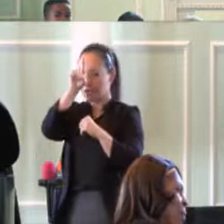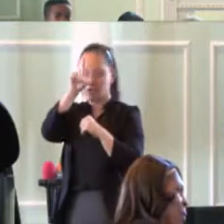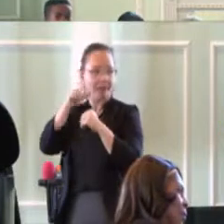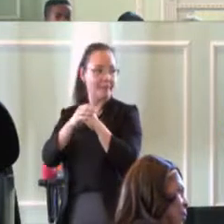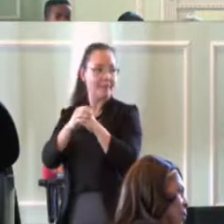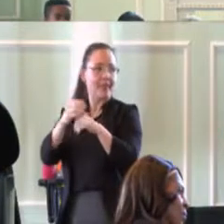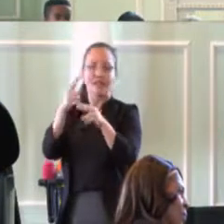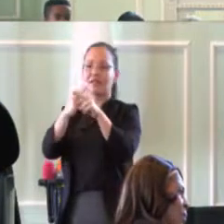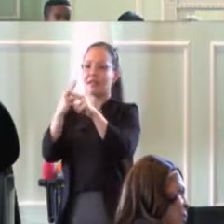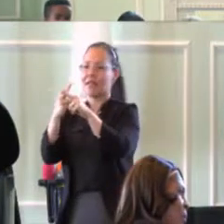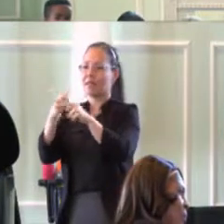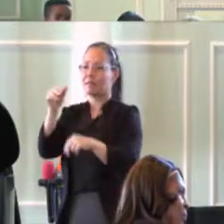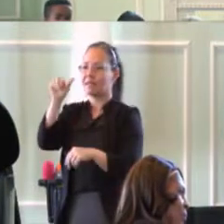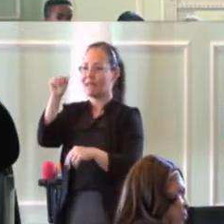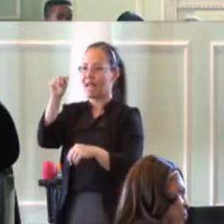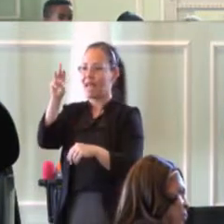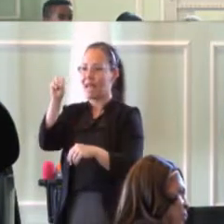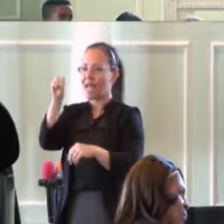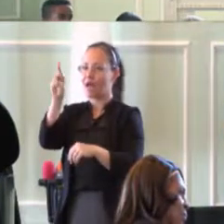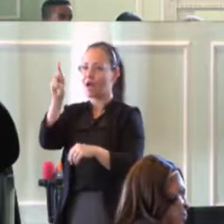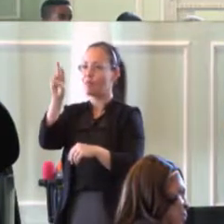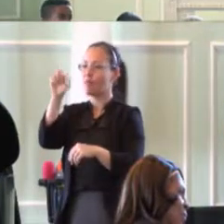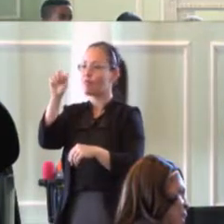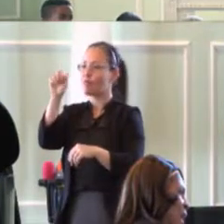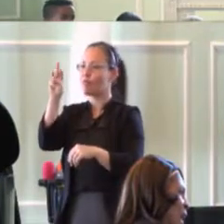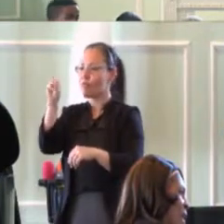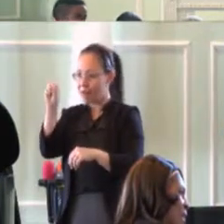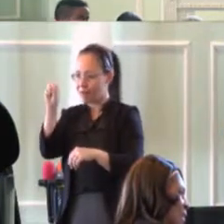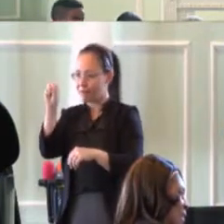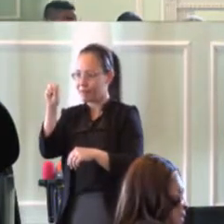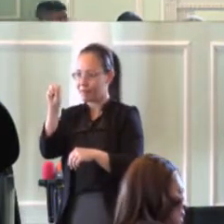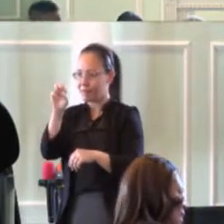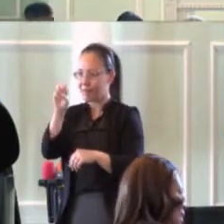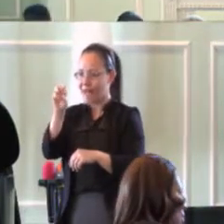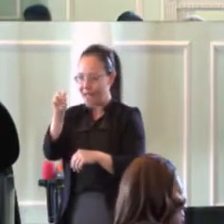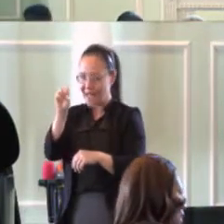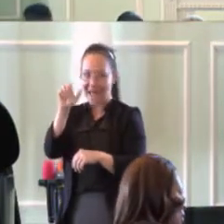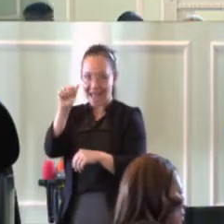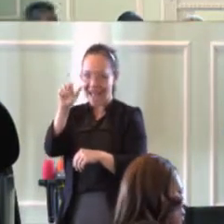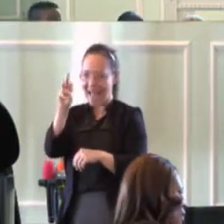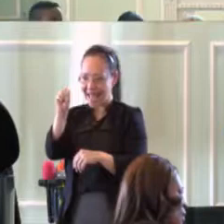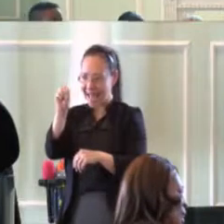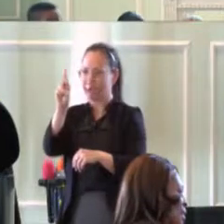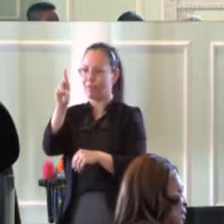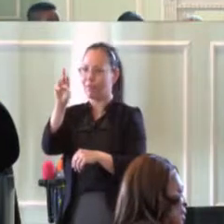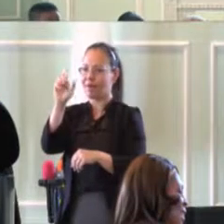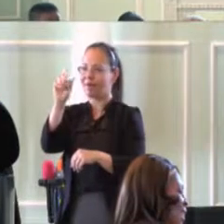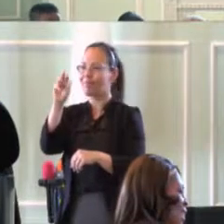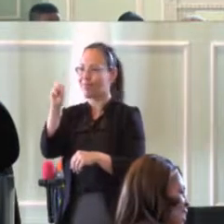was Amram. Can you pronounce, can you say that? Amram.